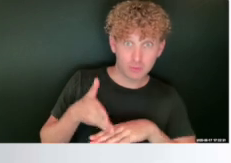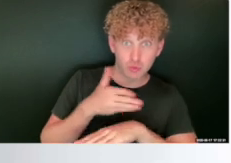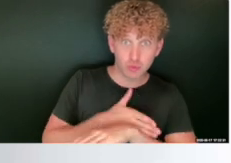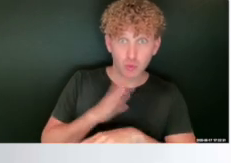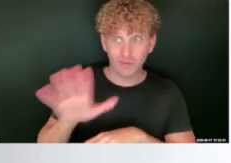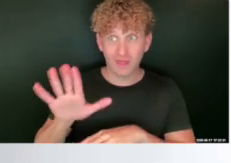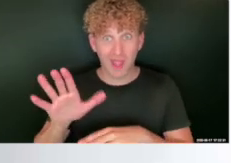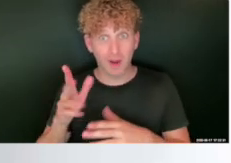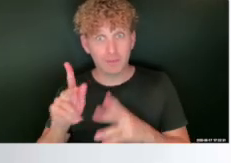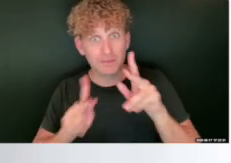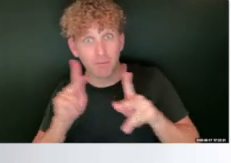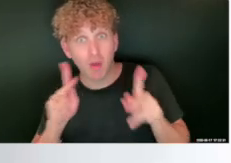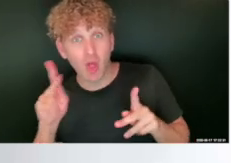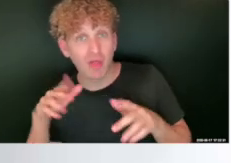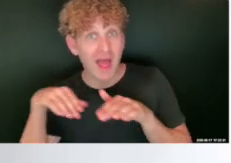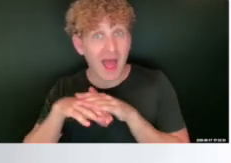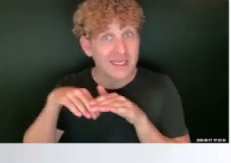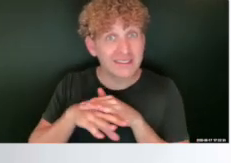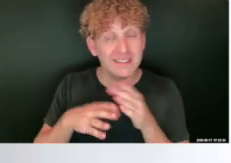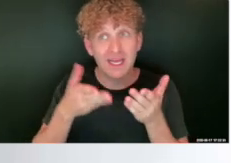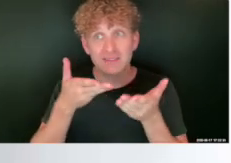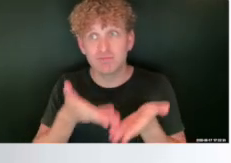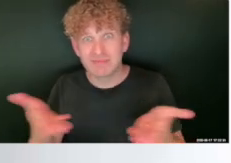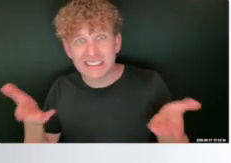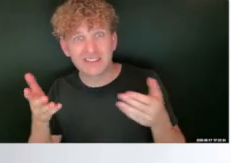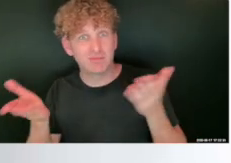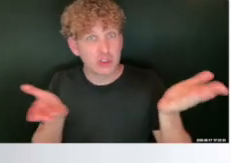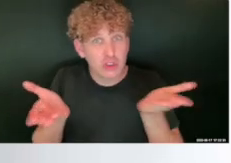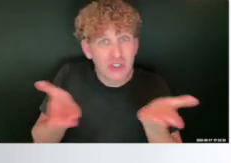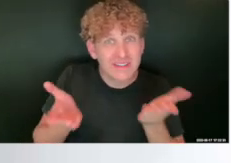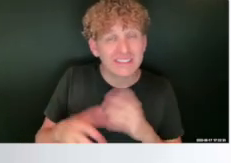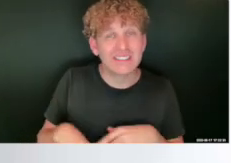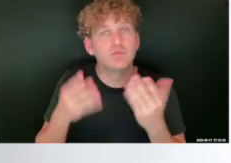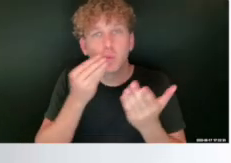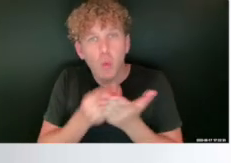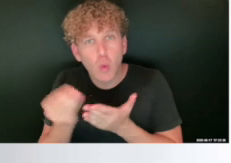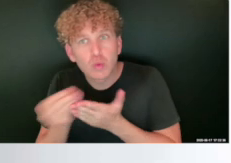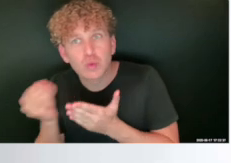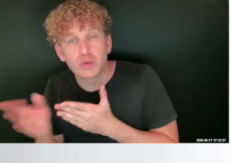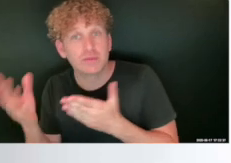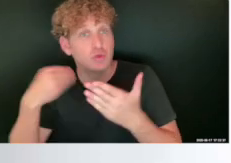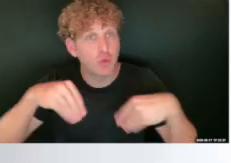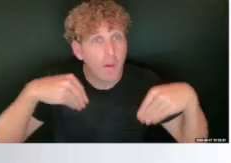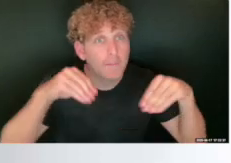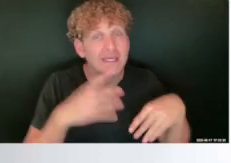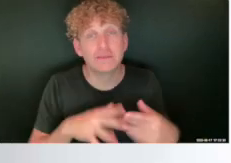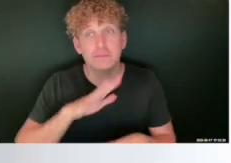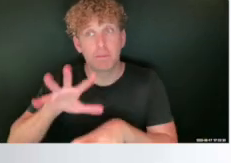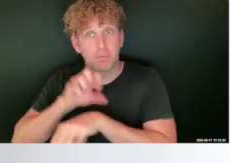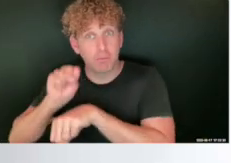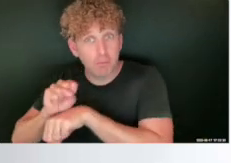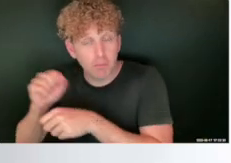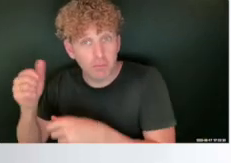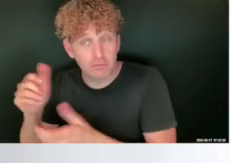allocated to date and has funded 36 community transportation needs assessments and